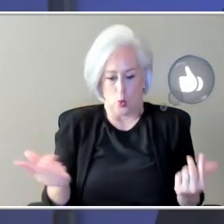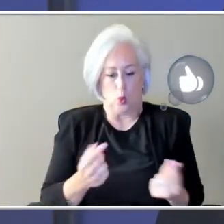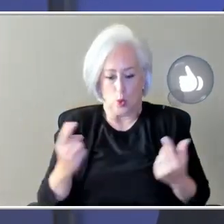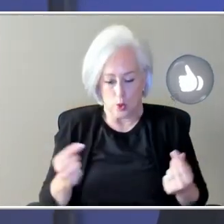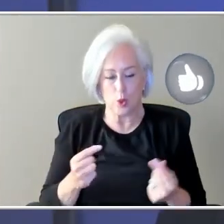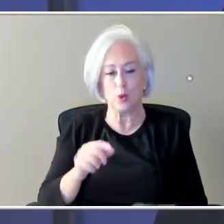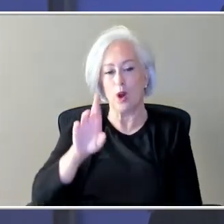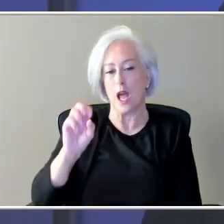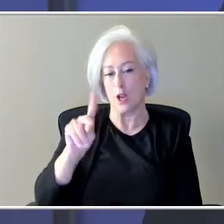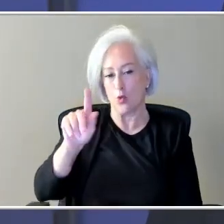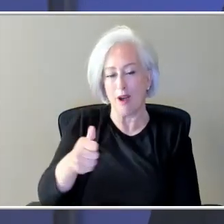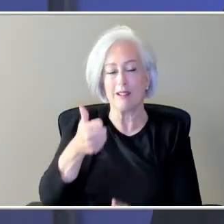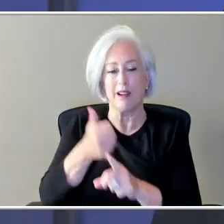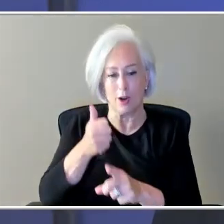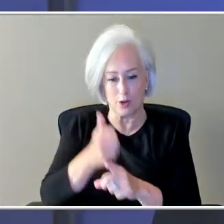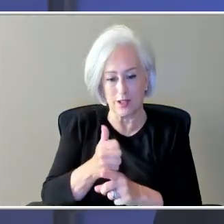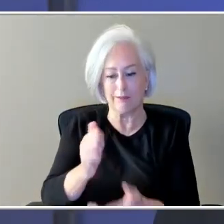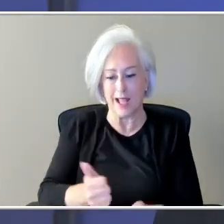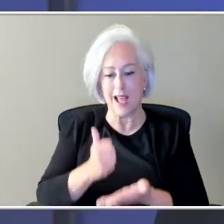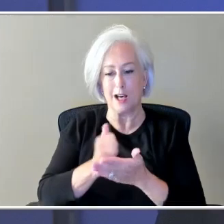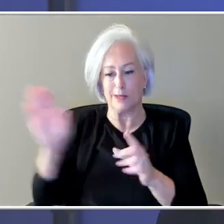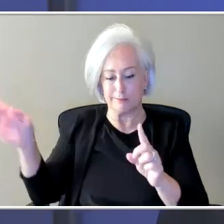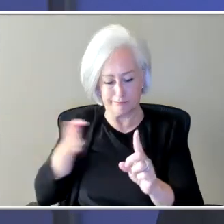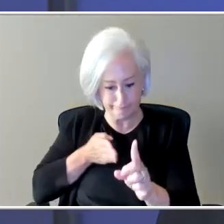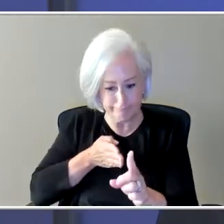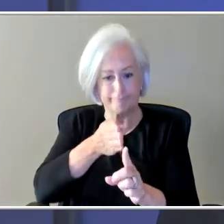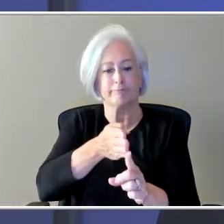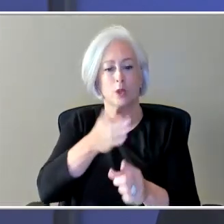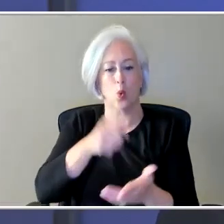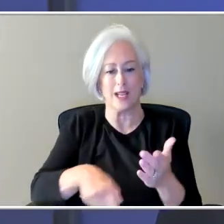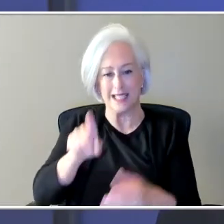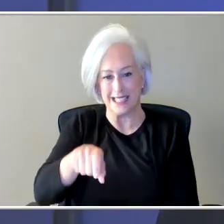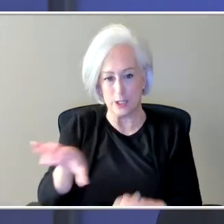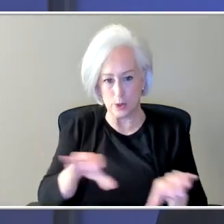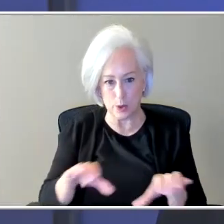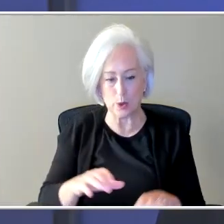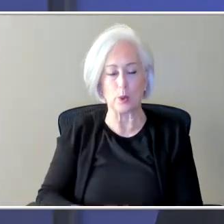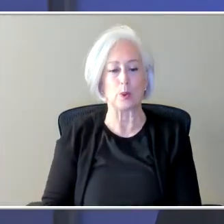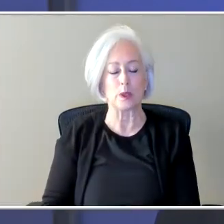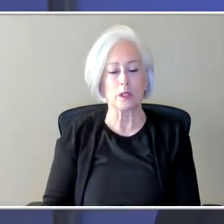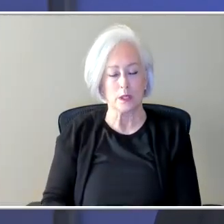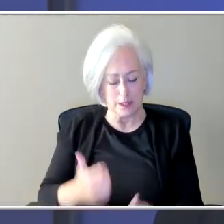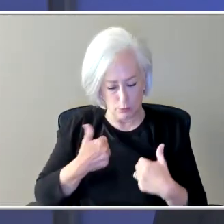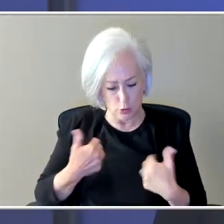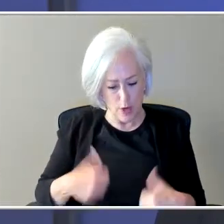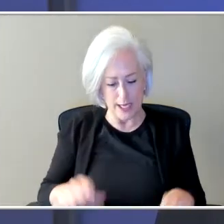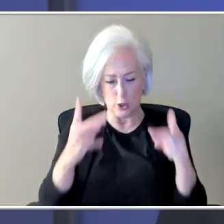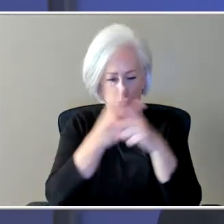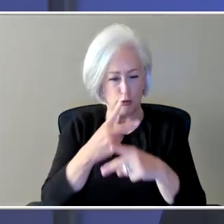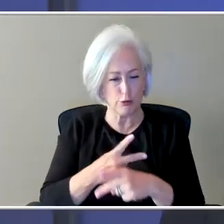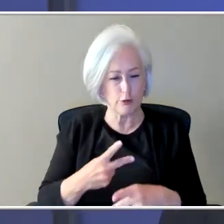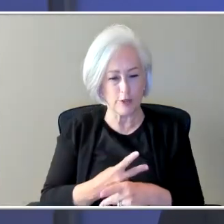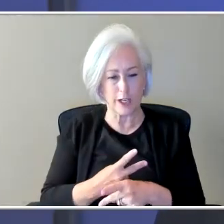everything's chaotic in that first diagnosis, and adrenaline is going. You're really trying to figure out how to move and what you're going